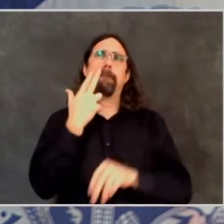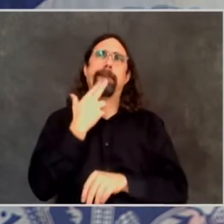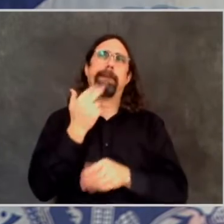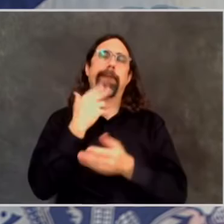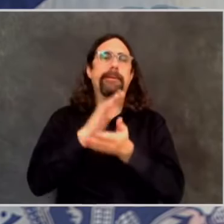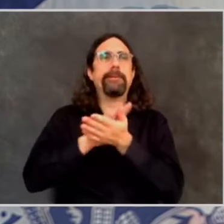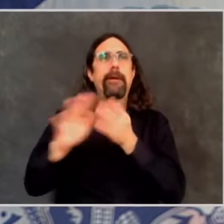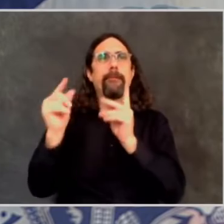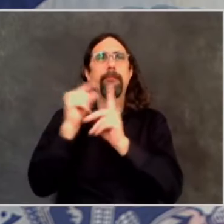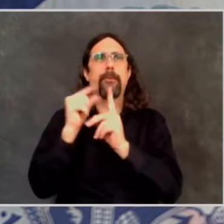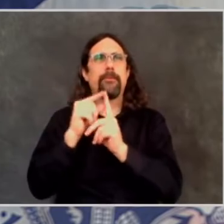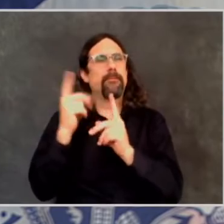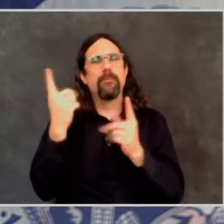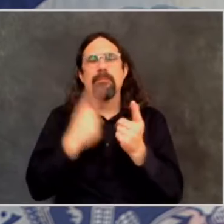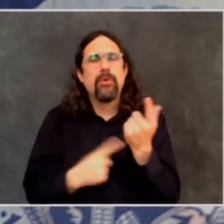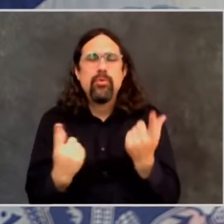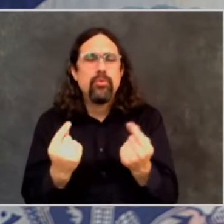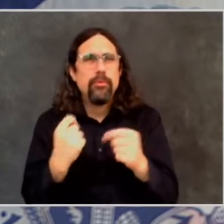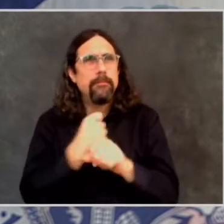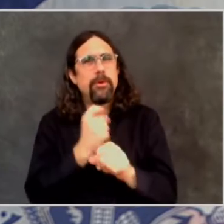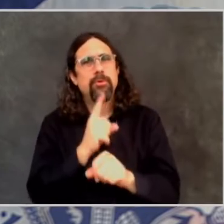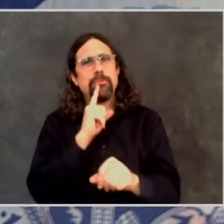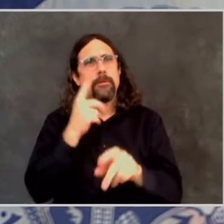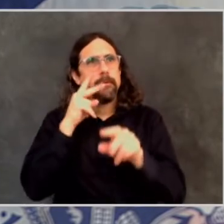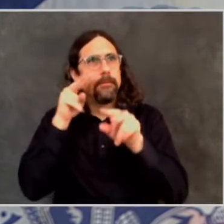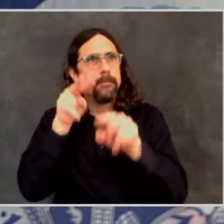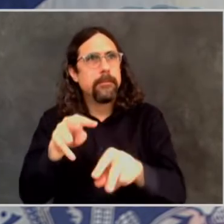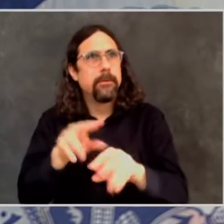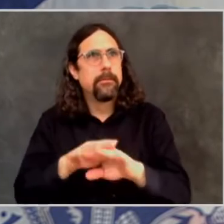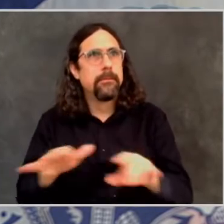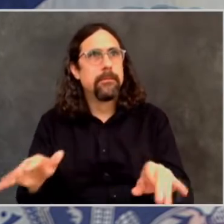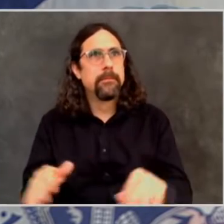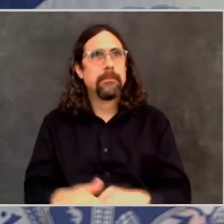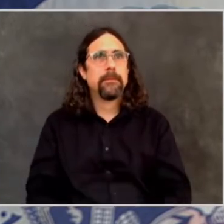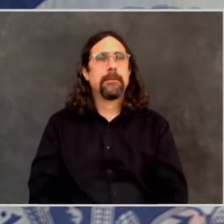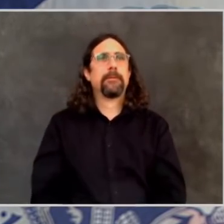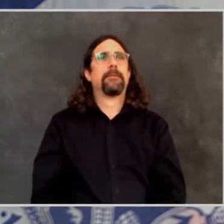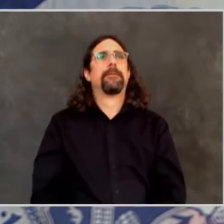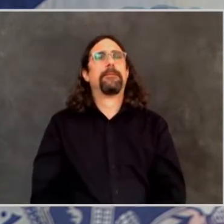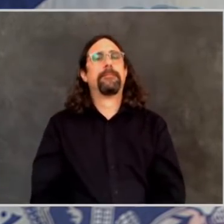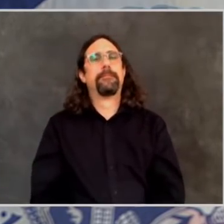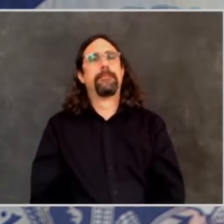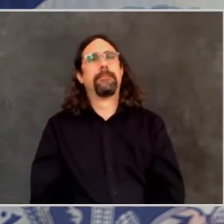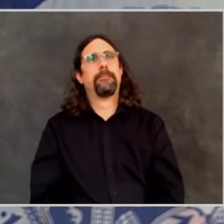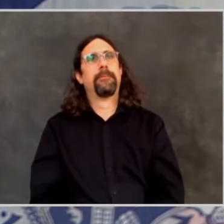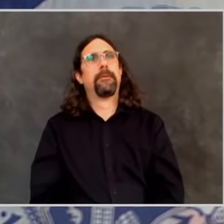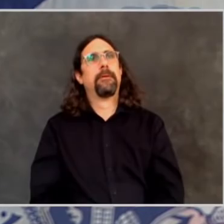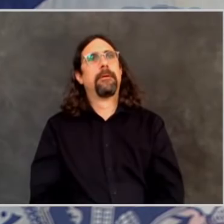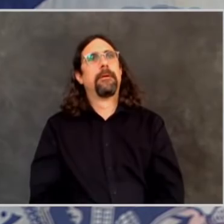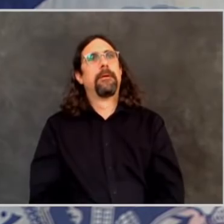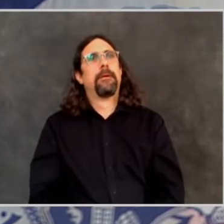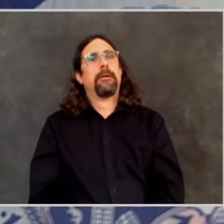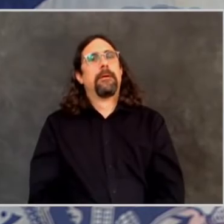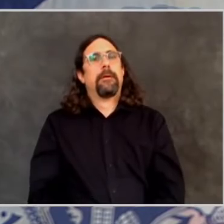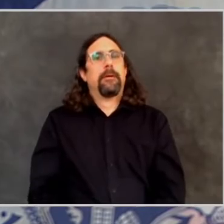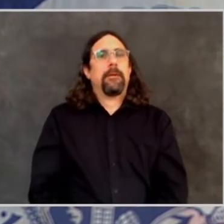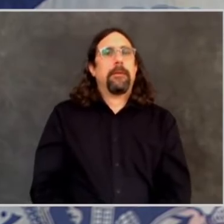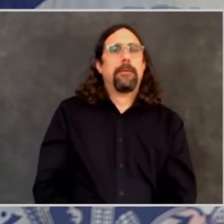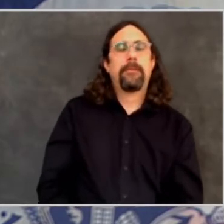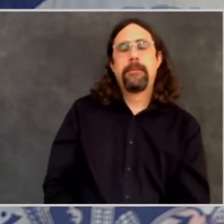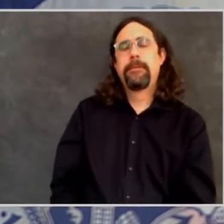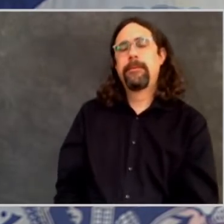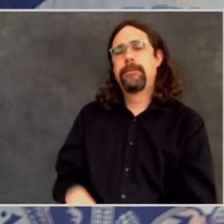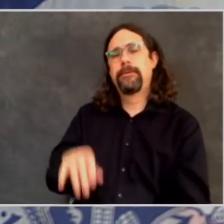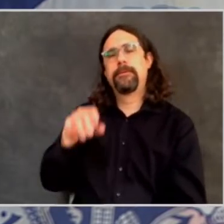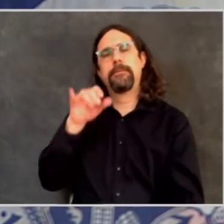two questions. Yeah, no, they're good questions. I appreciate it, Henry. On the community clinics, again,